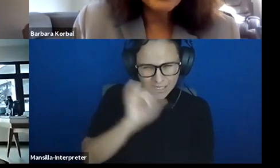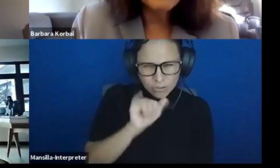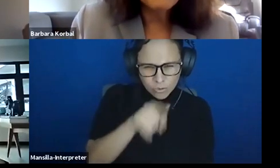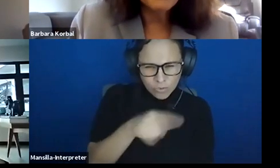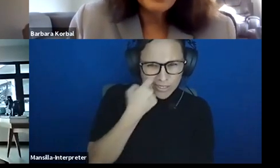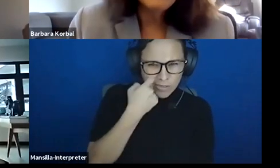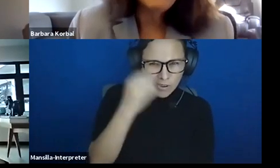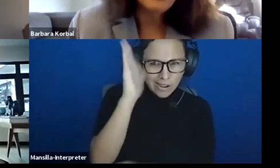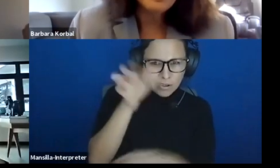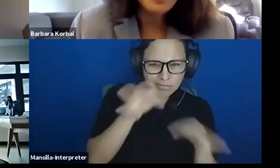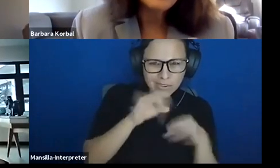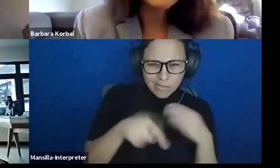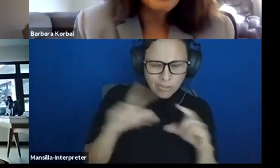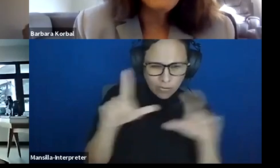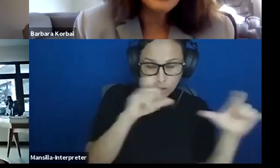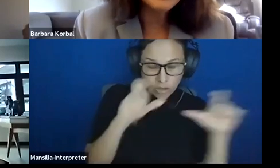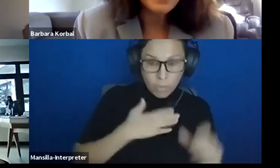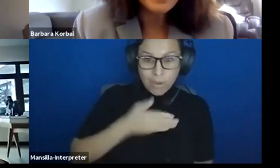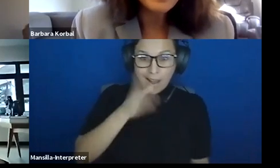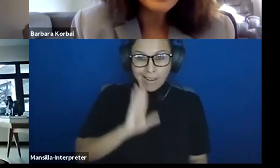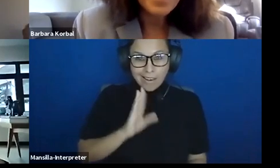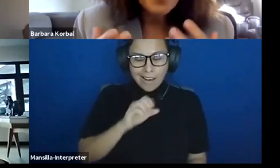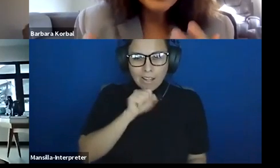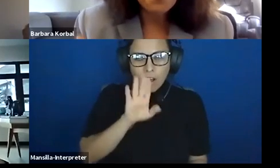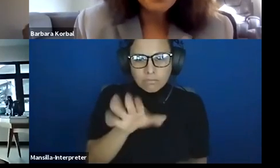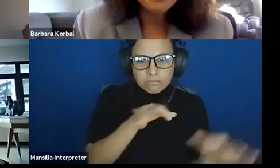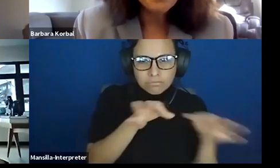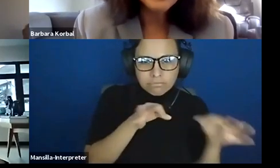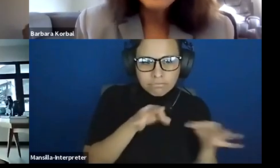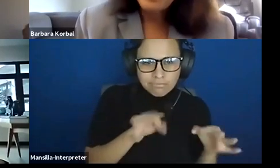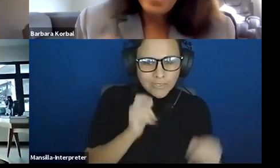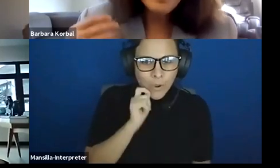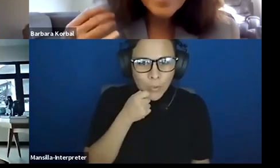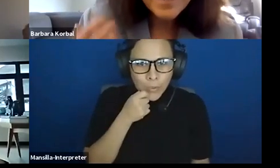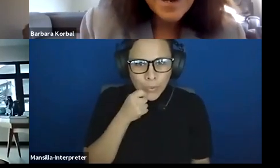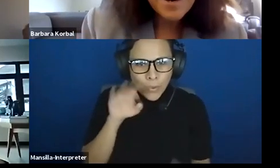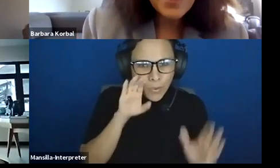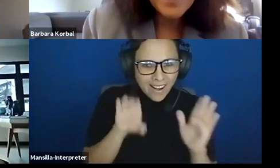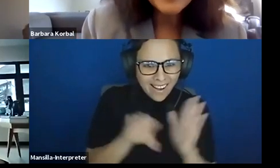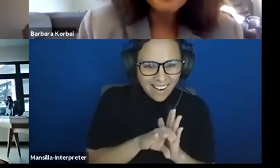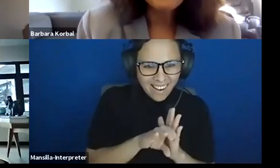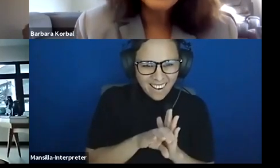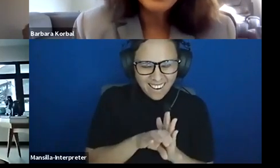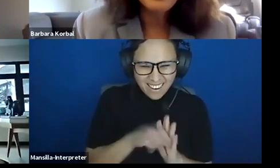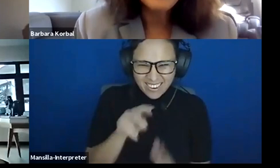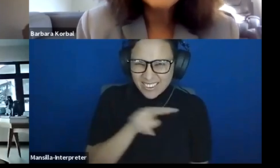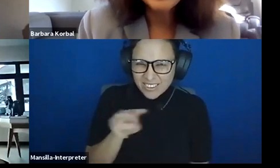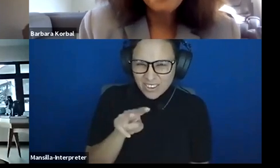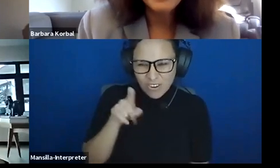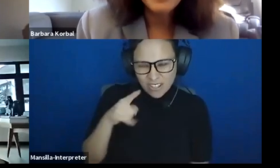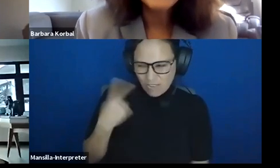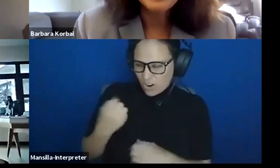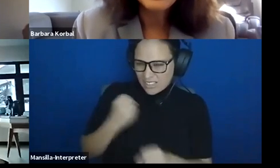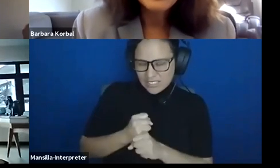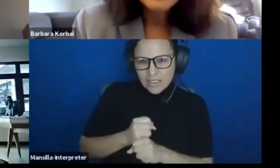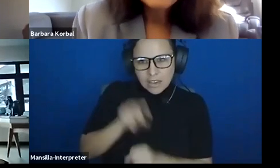about the photography. Oh my God, I just love what you said. It like so cool because I like stared at that stuff for a year and I was like,